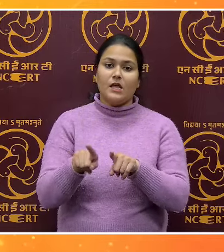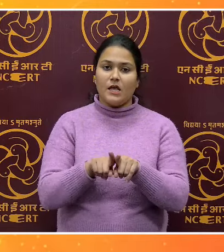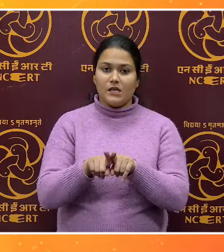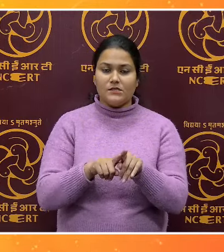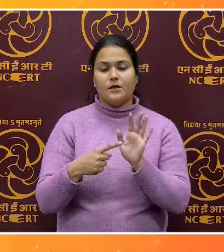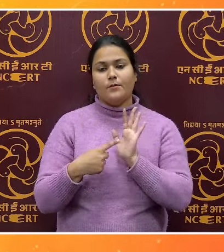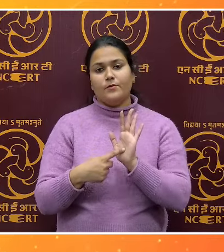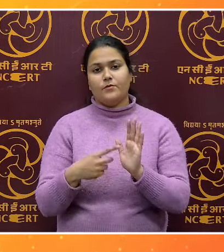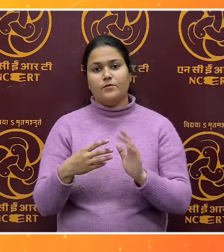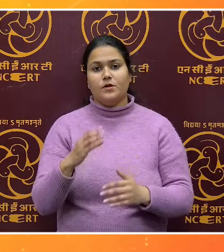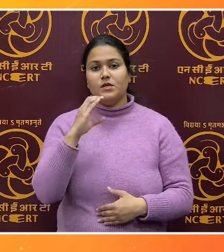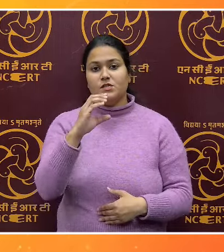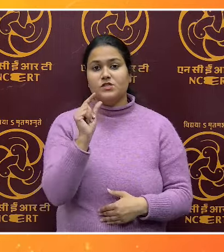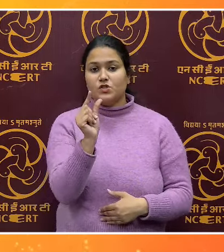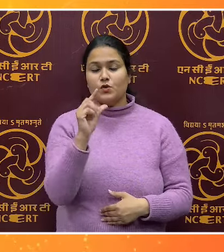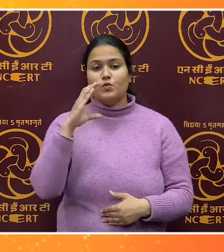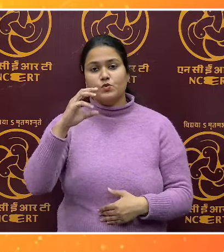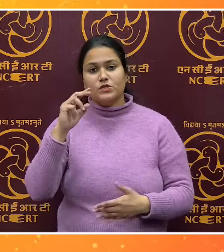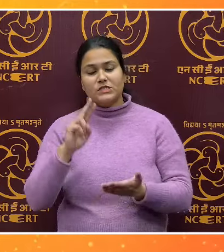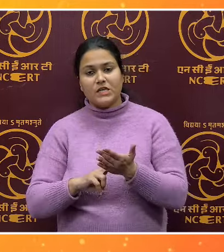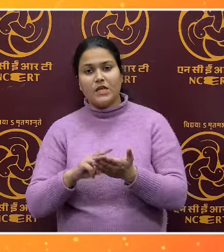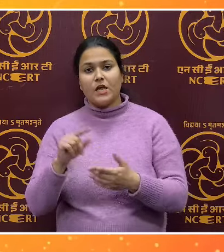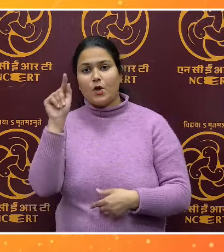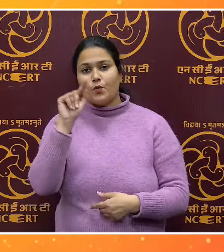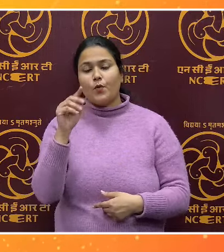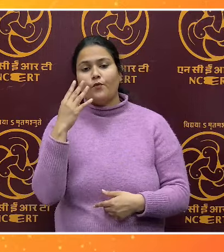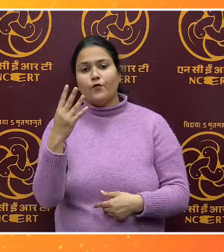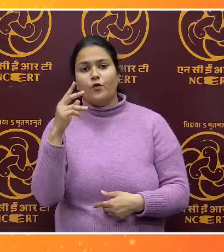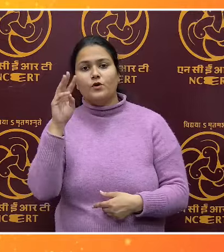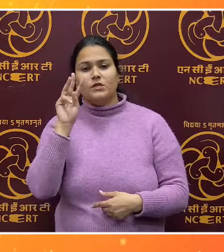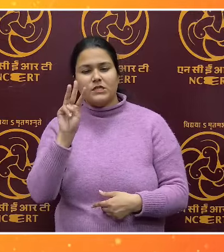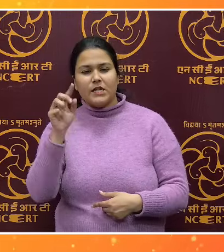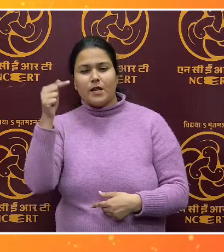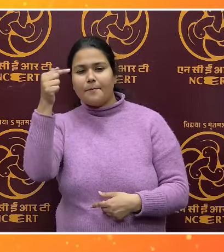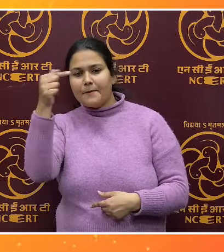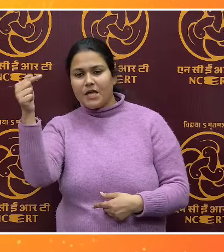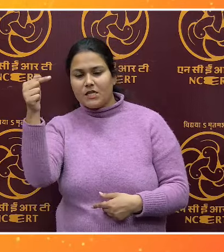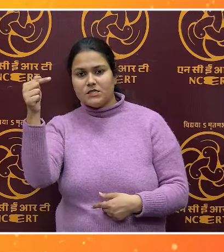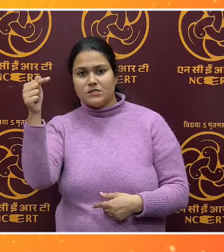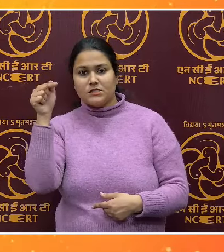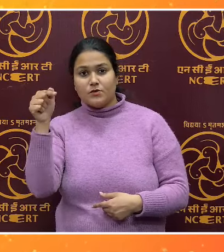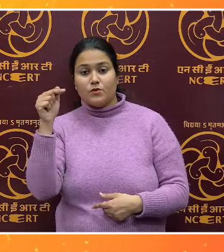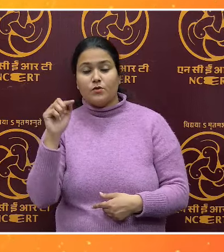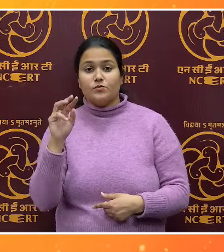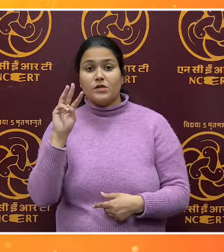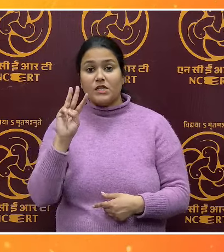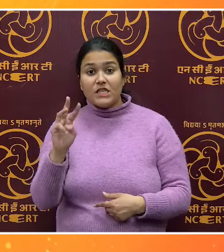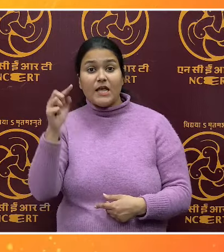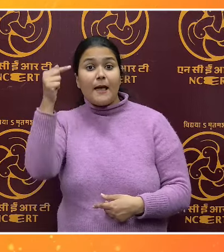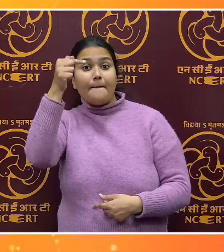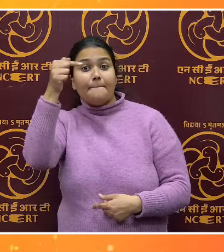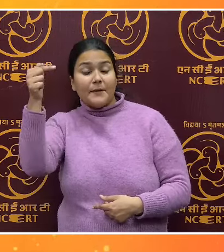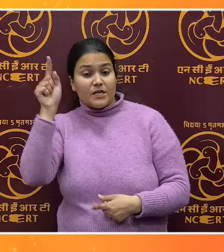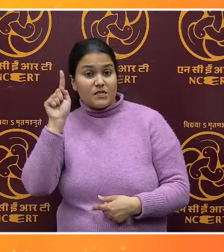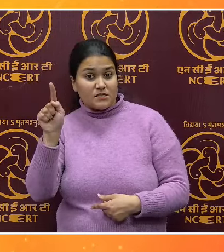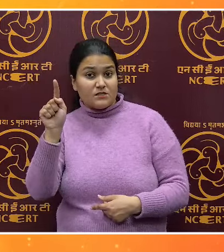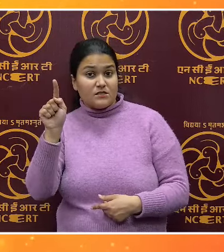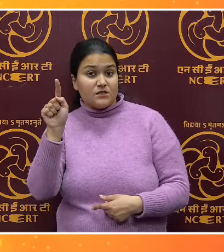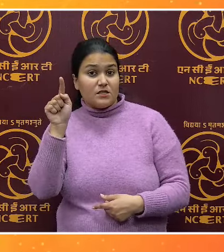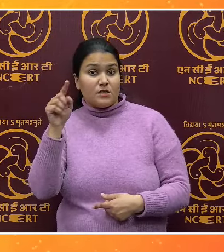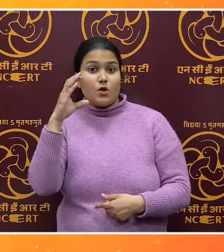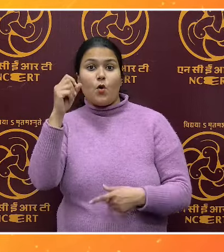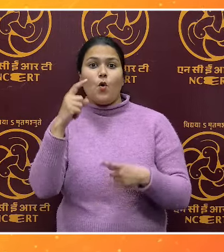again, CuCN whole 4 3 minus. The charge on the complex will give the oxidation